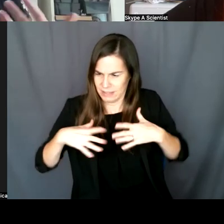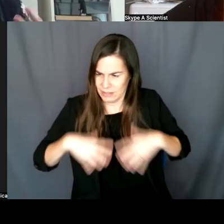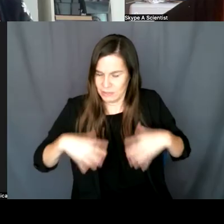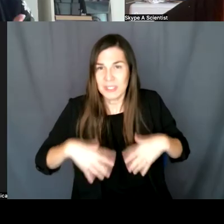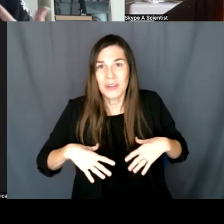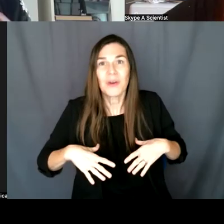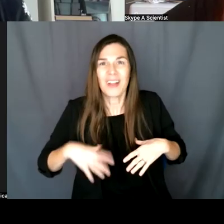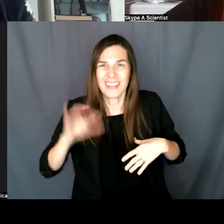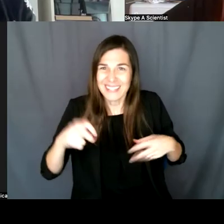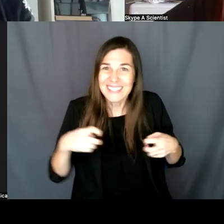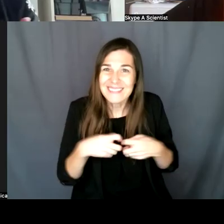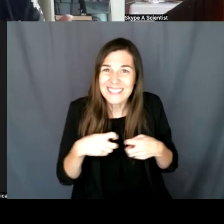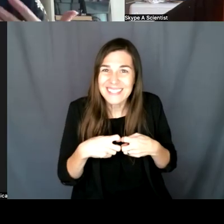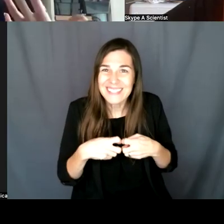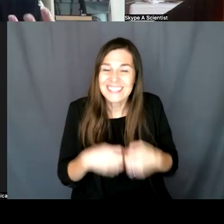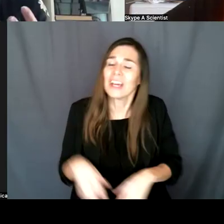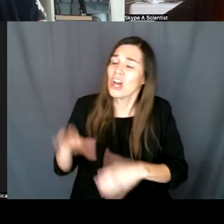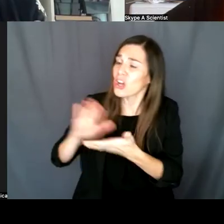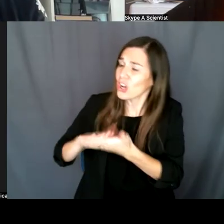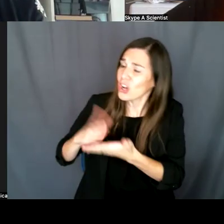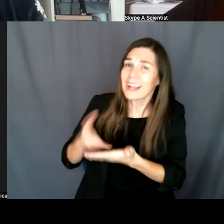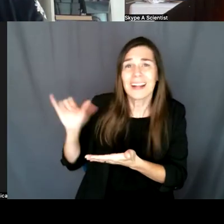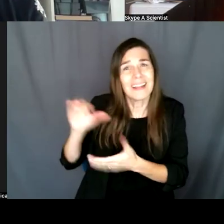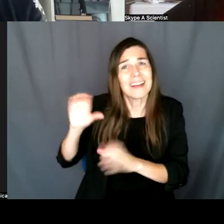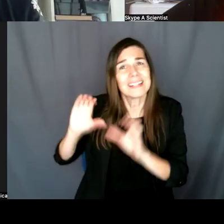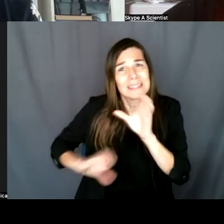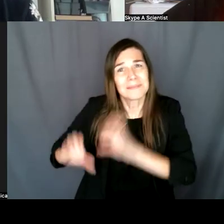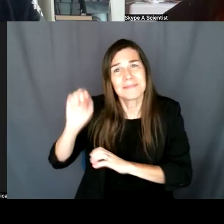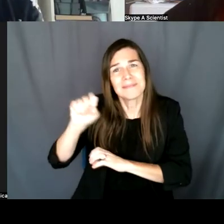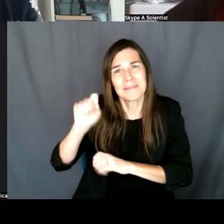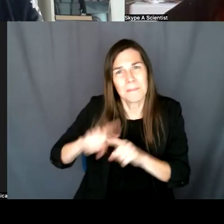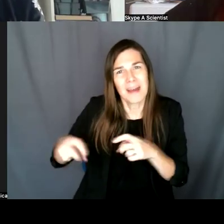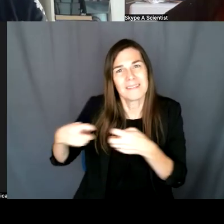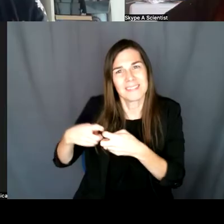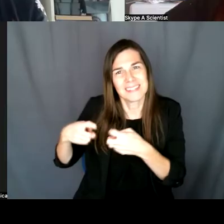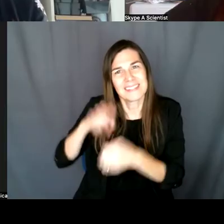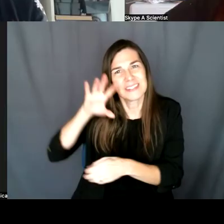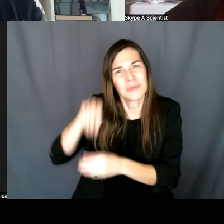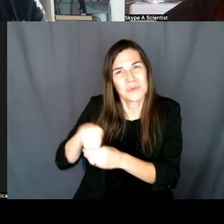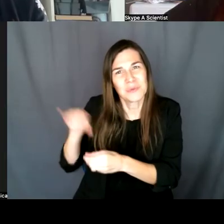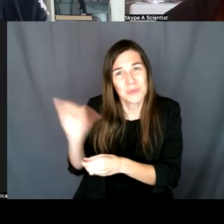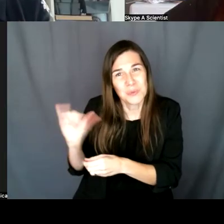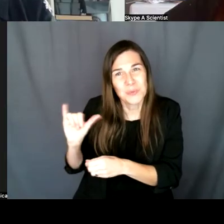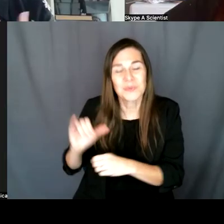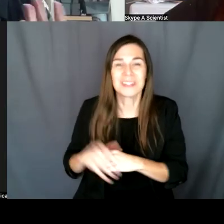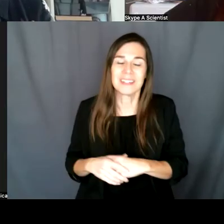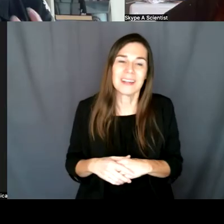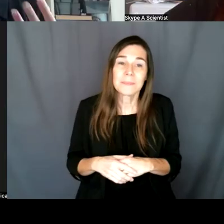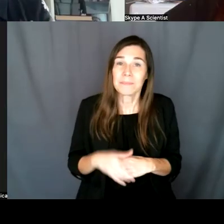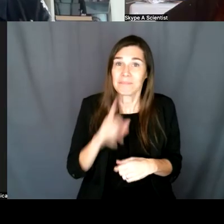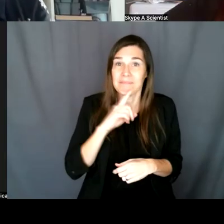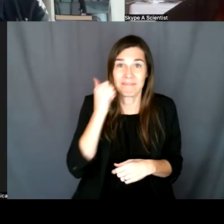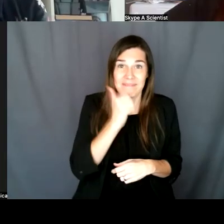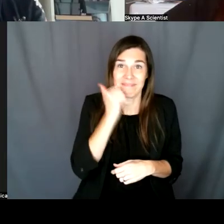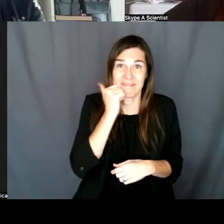maybe cooking is more like chemistry, but there's elements of physics and chemistry in cooking. So I would say everyday physics